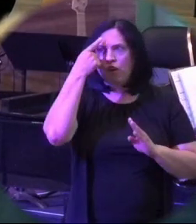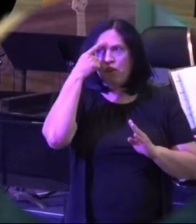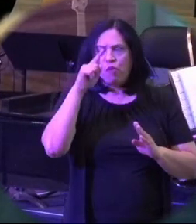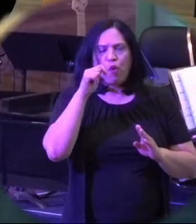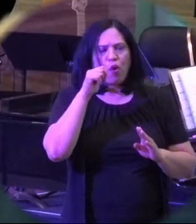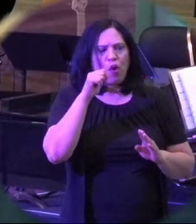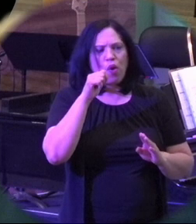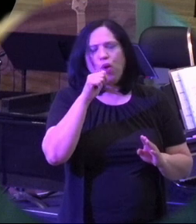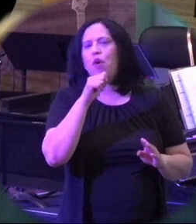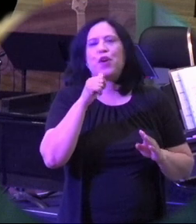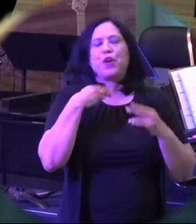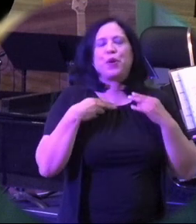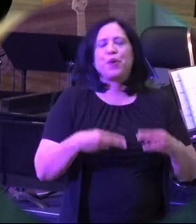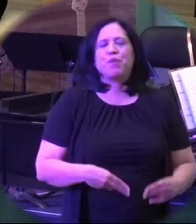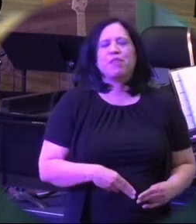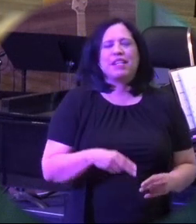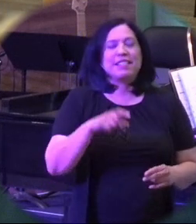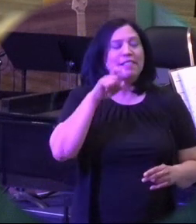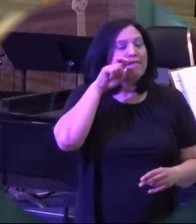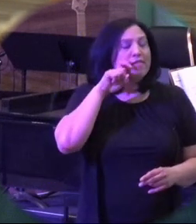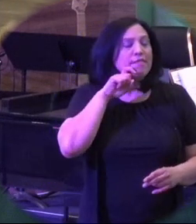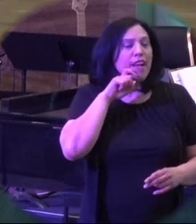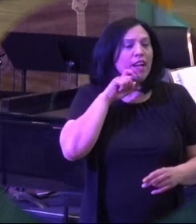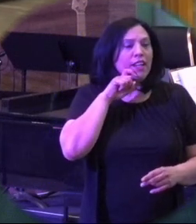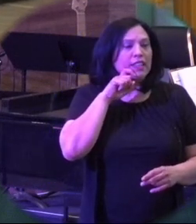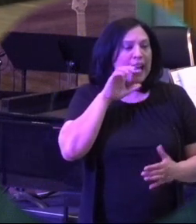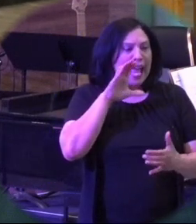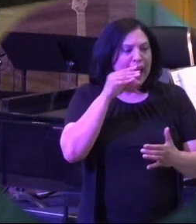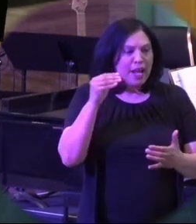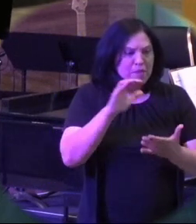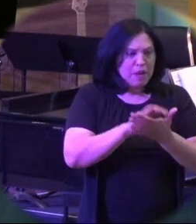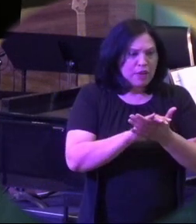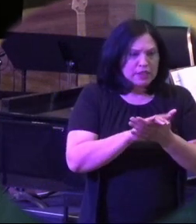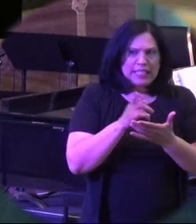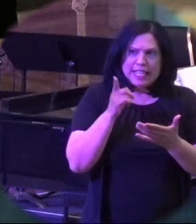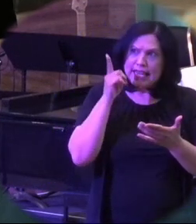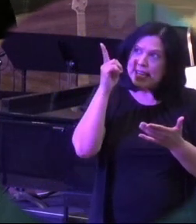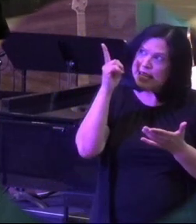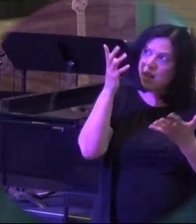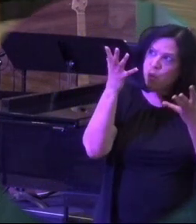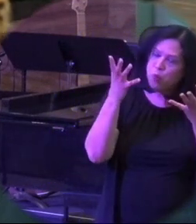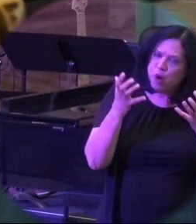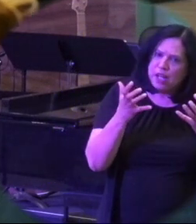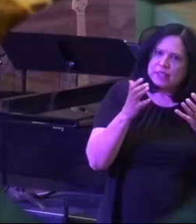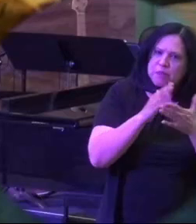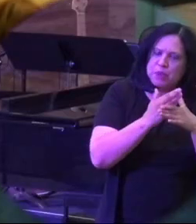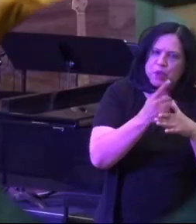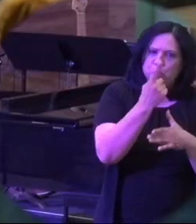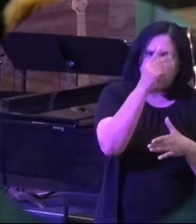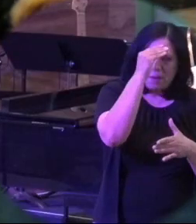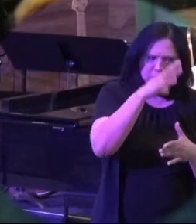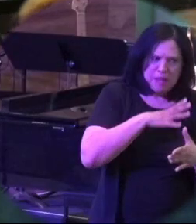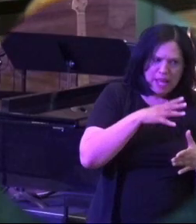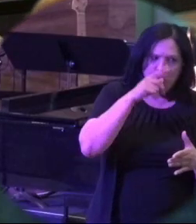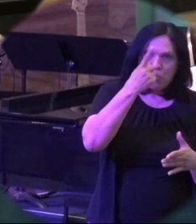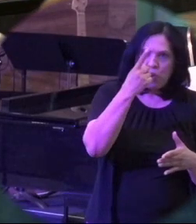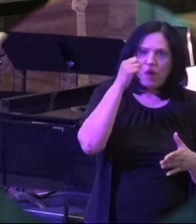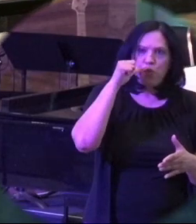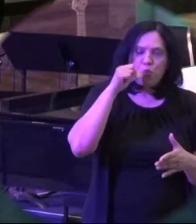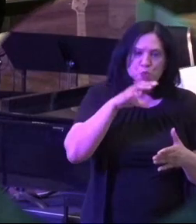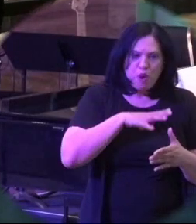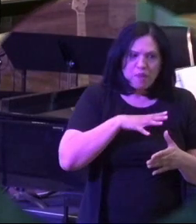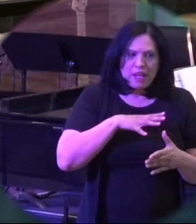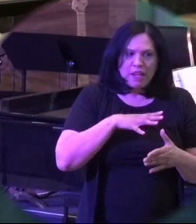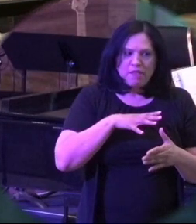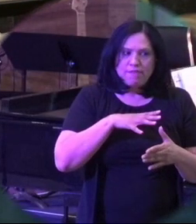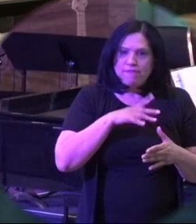sexuality and for marriage. He wants marriage to be between one man and one woman for the whole life, and He wants them to love each other